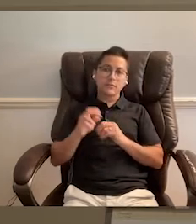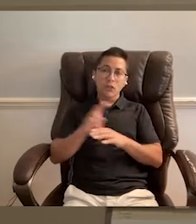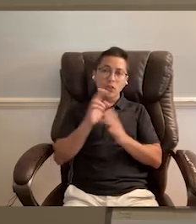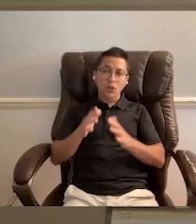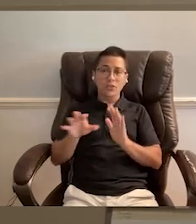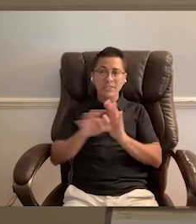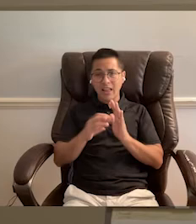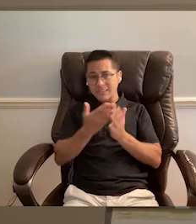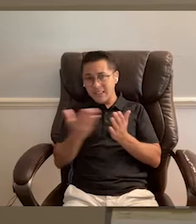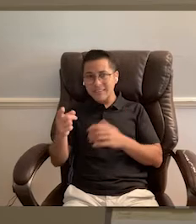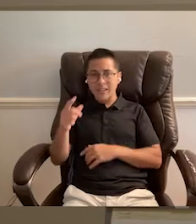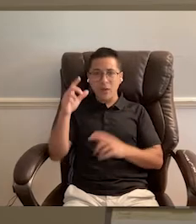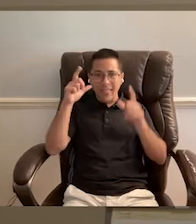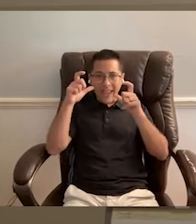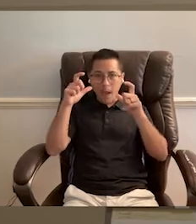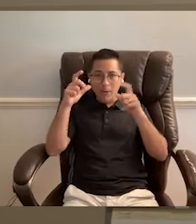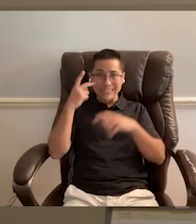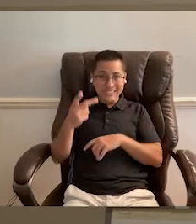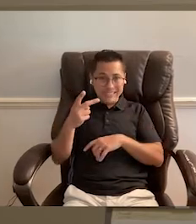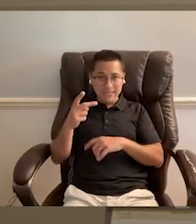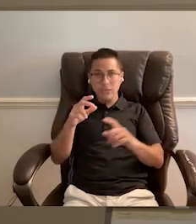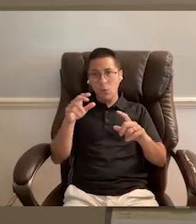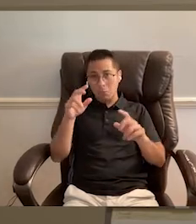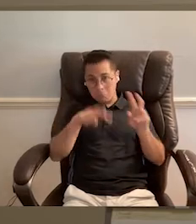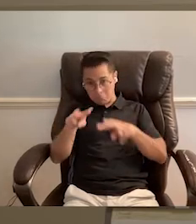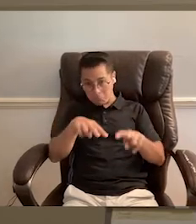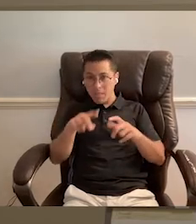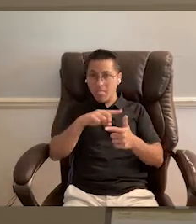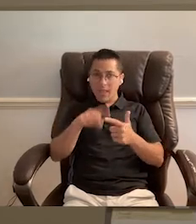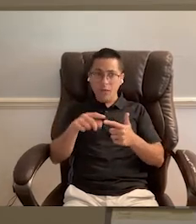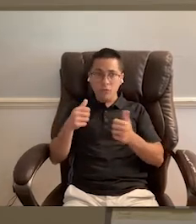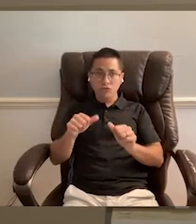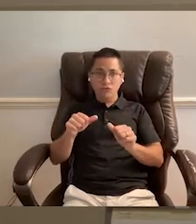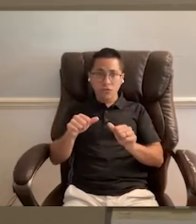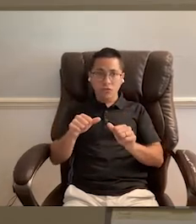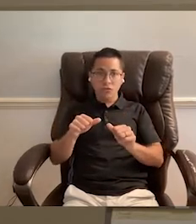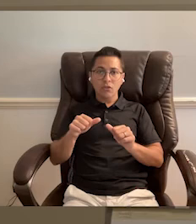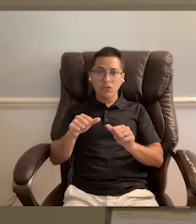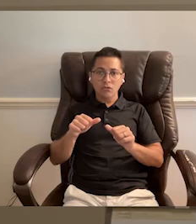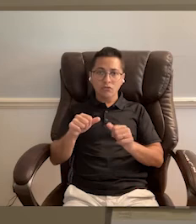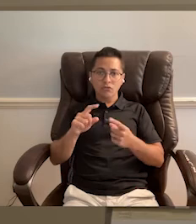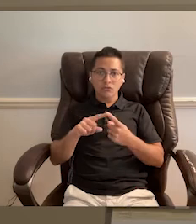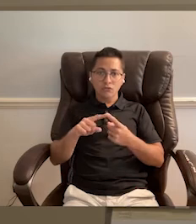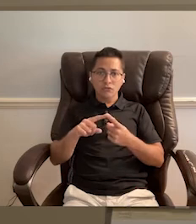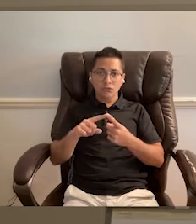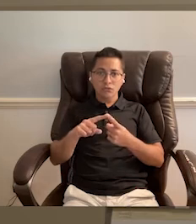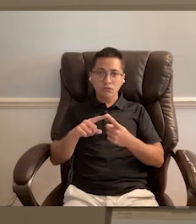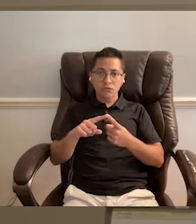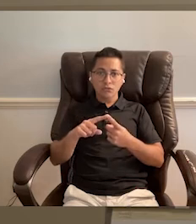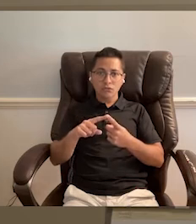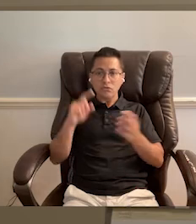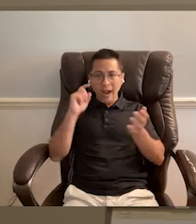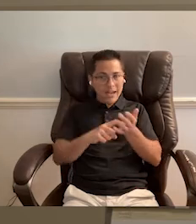arm. You just move your cell phone anywhere, and as if you're using the gripper, and that controls the whole motion of the robot. So